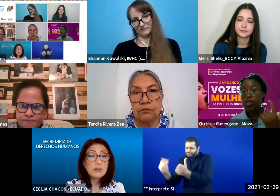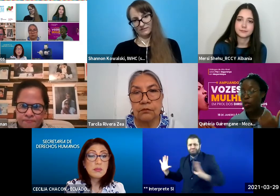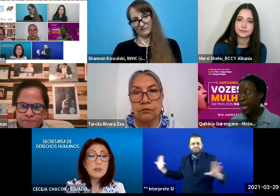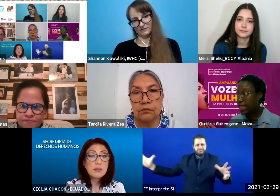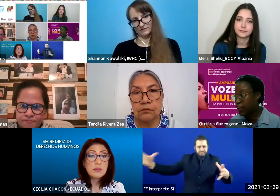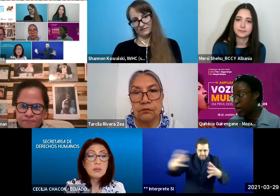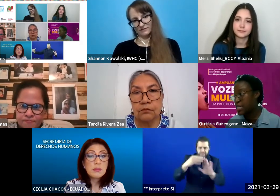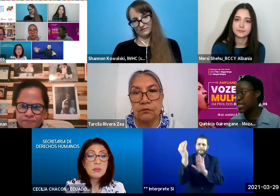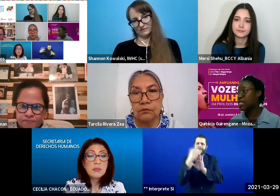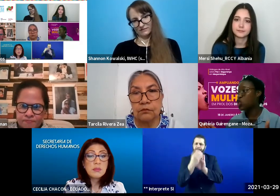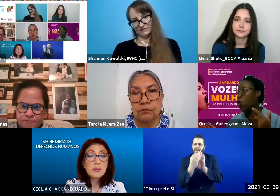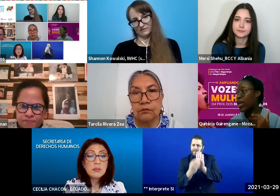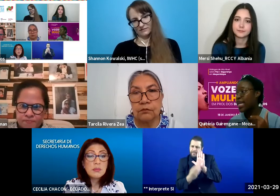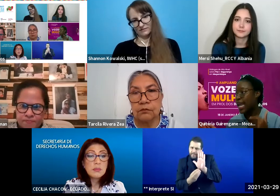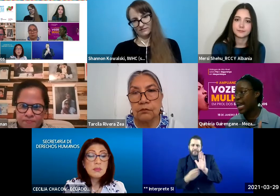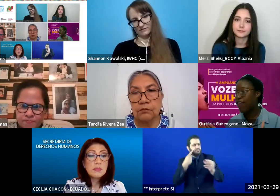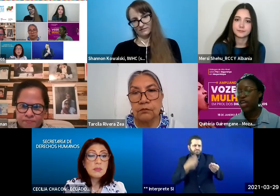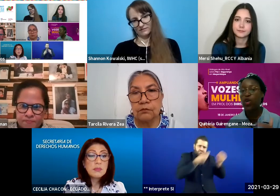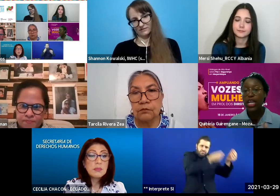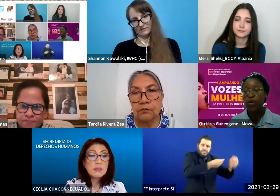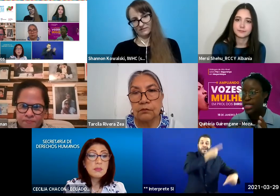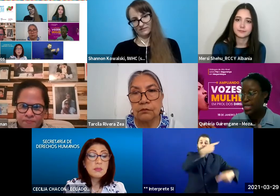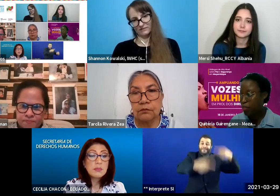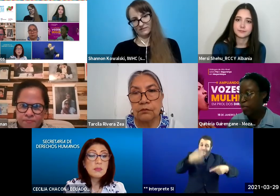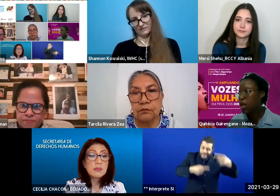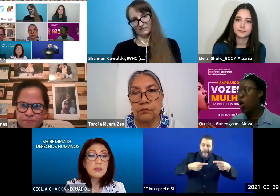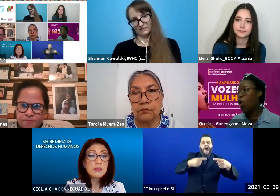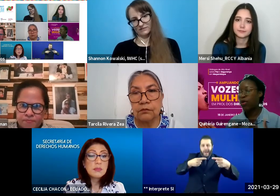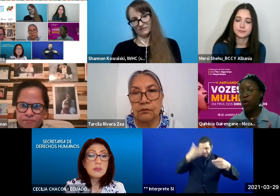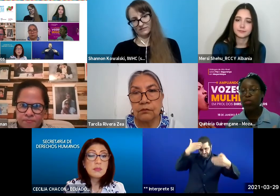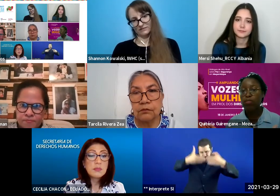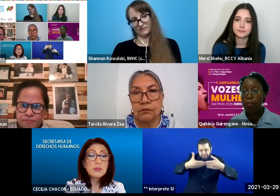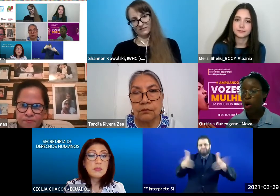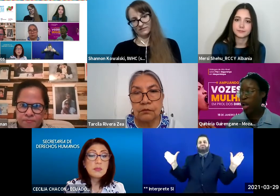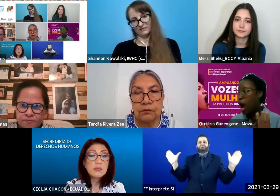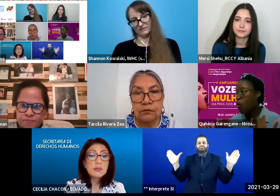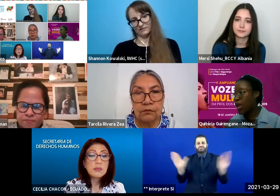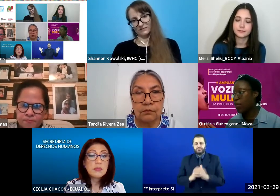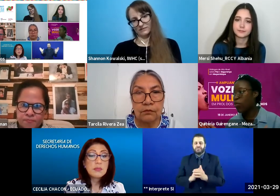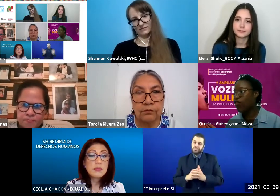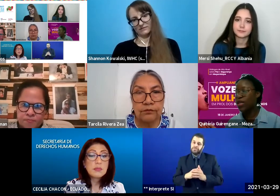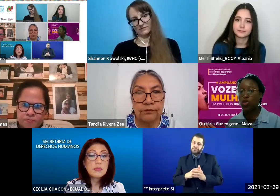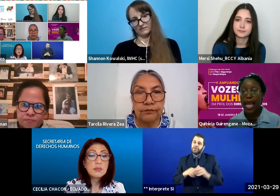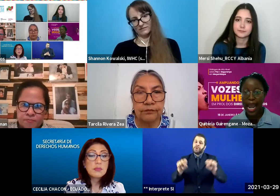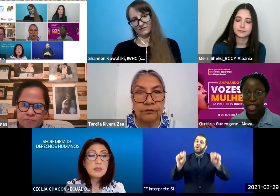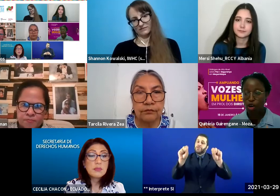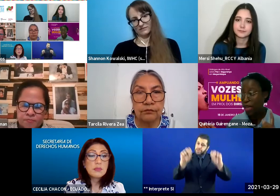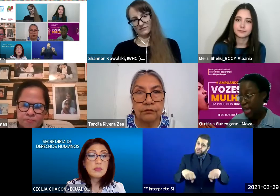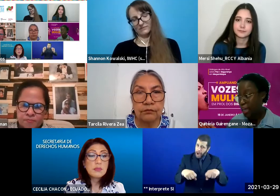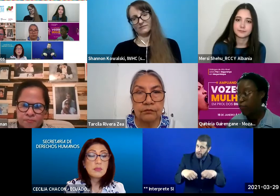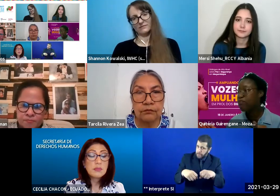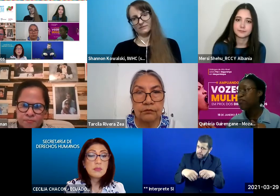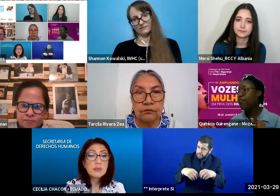acknowledge that we are different, and so we can have a unique receipt or a roadmap on how women movement should act